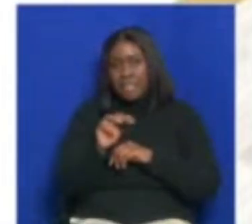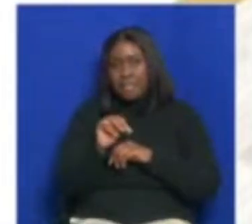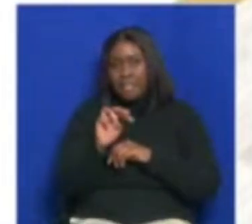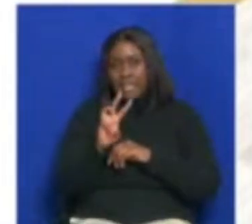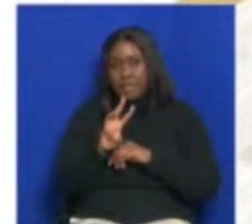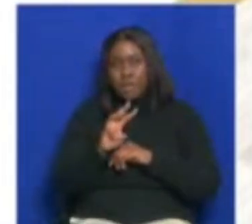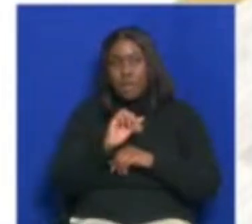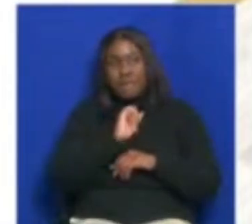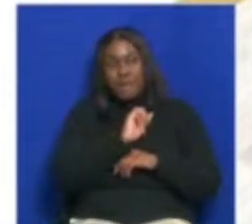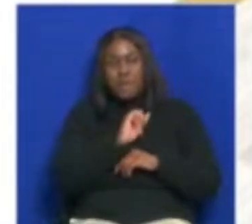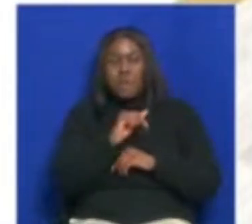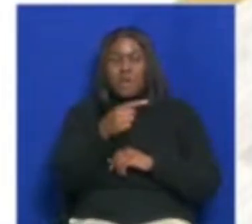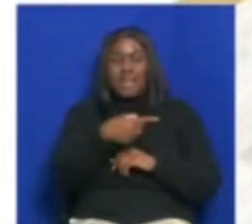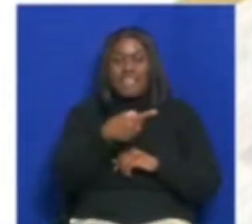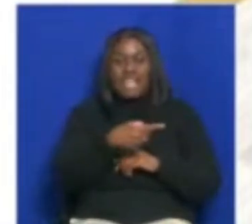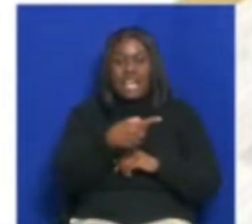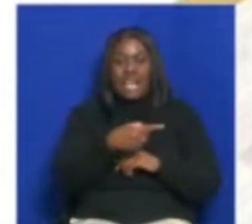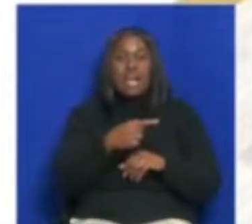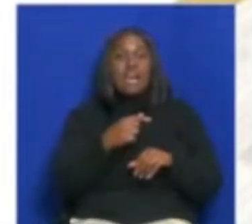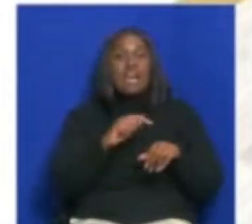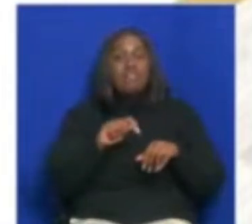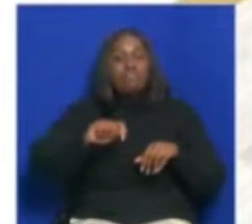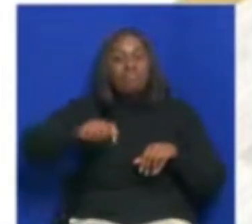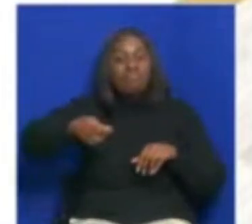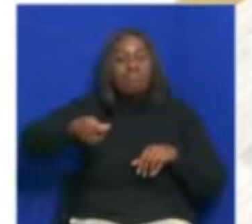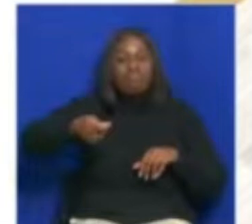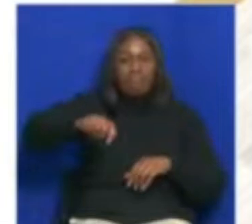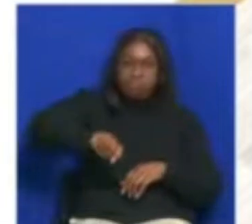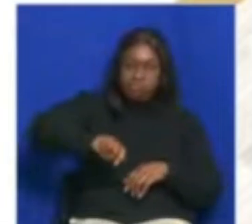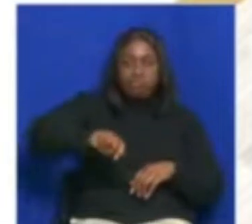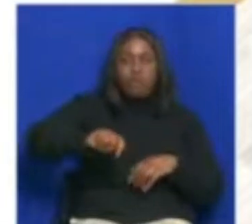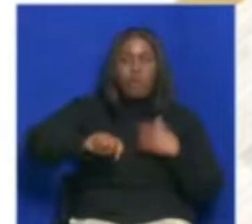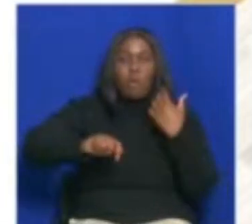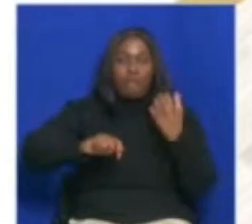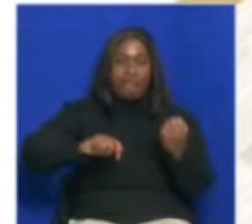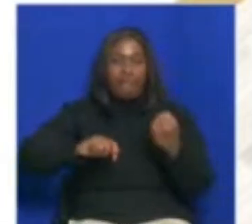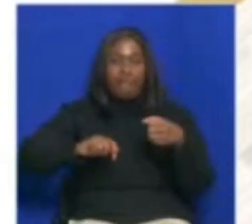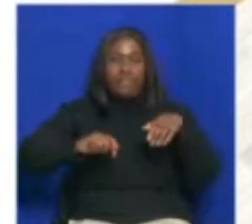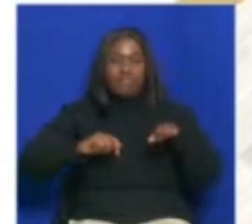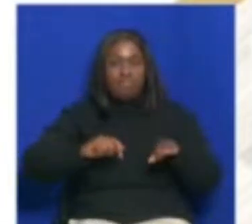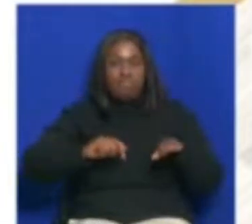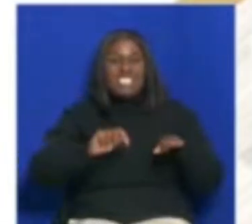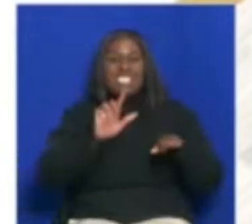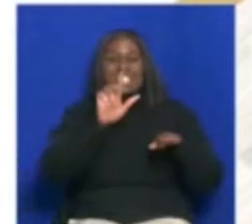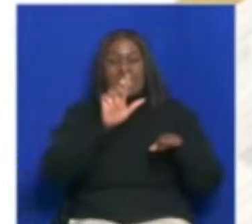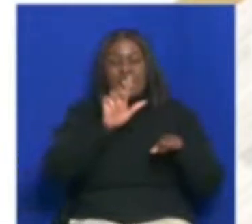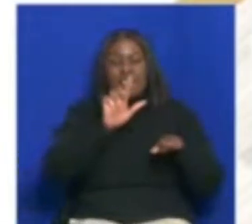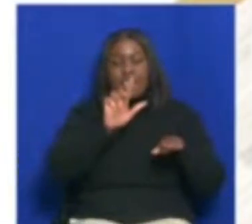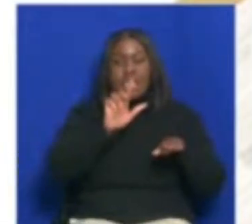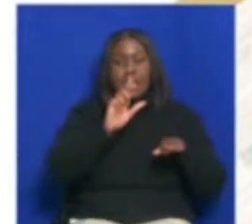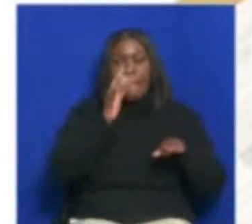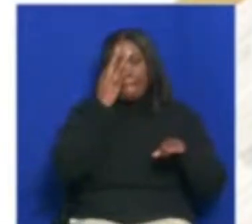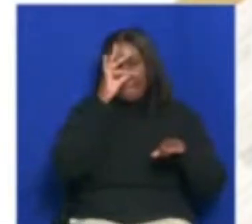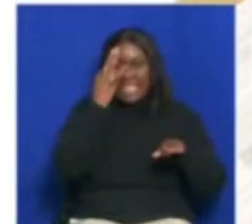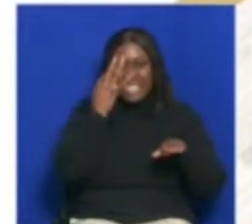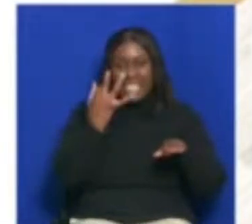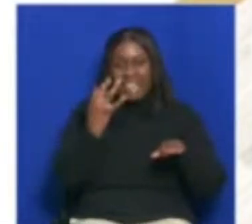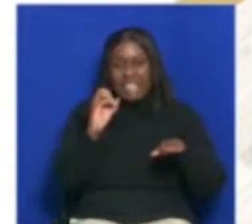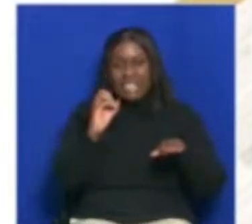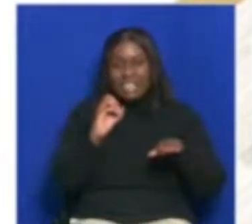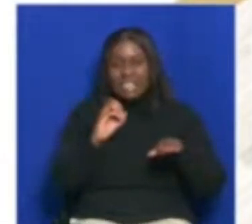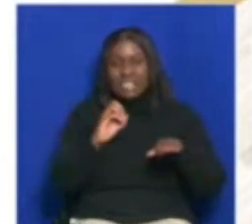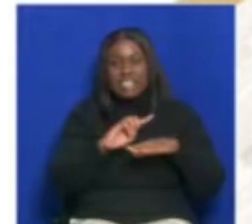its ignition and stopped for 7.5 minutes at a place 31 meters away from